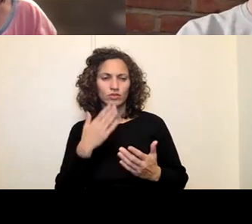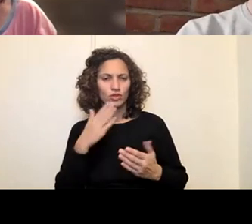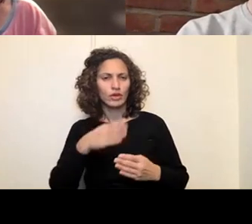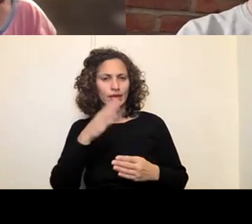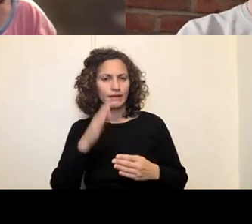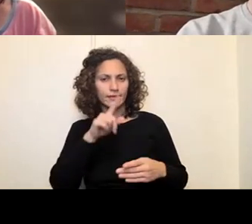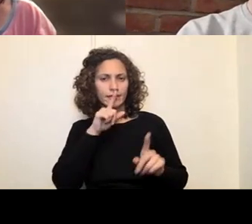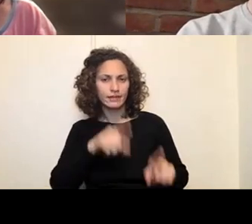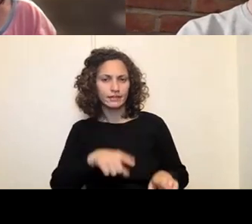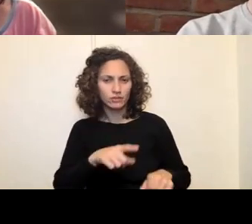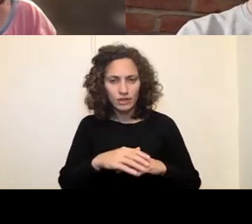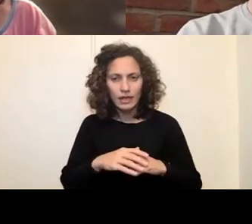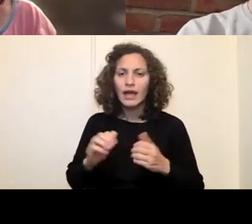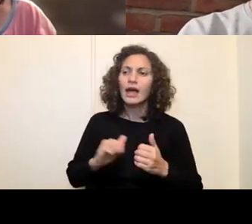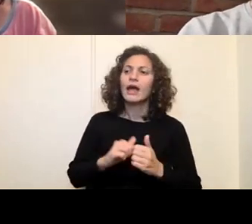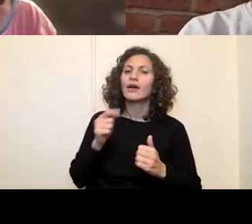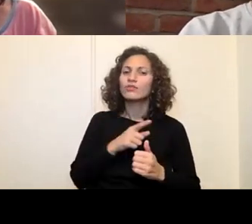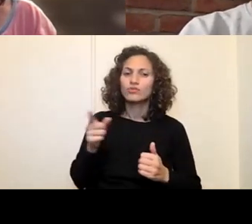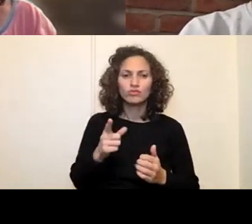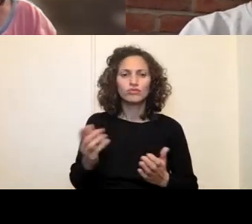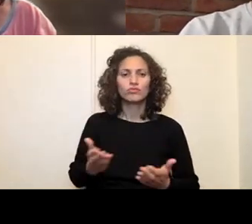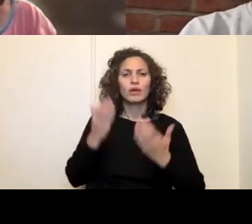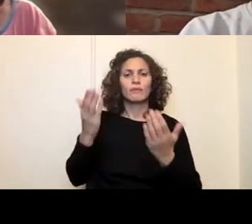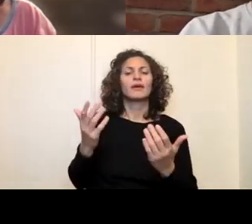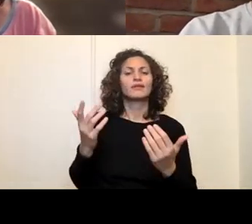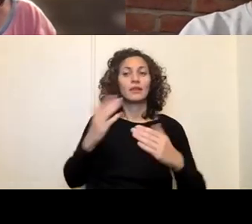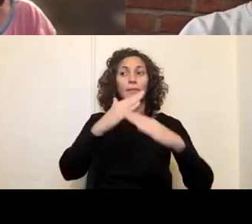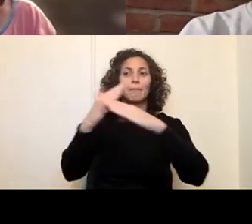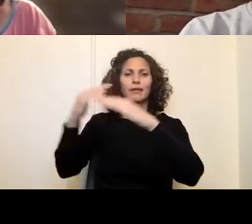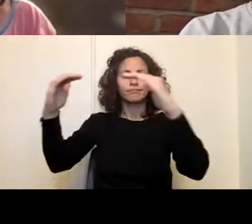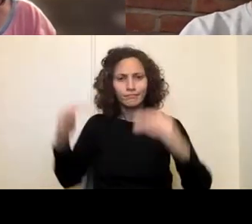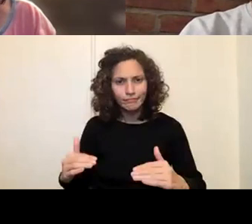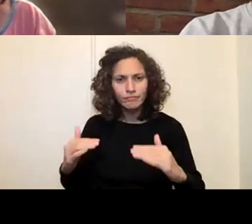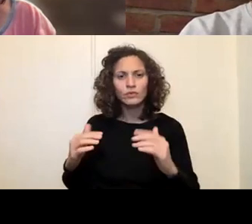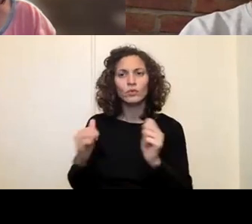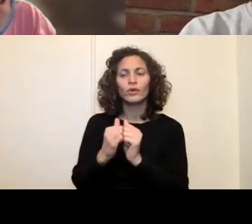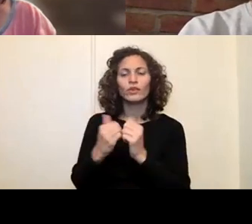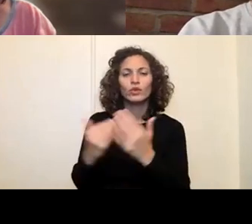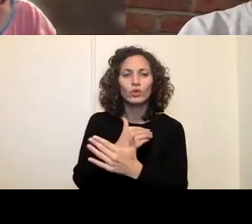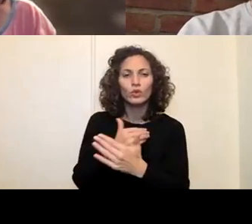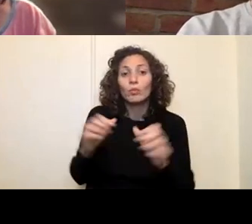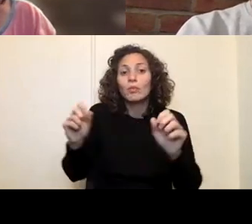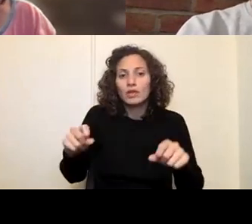recommend lowering the barriers to connecting with new potential sexual partners?